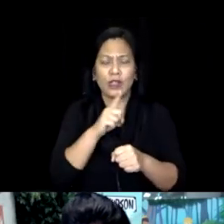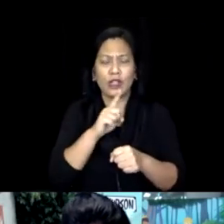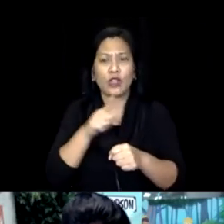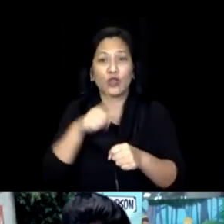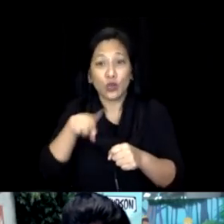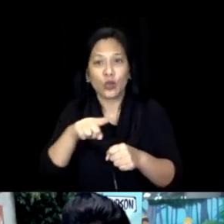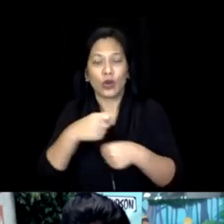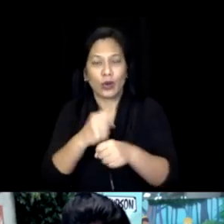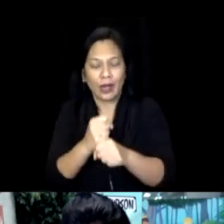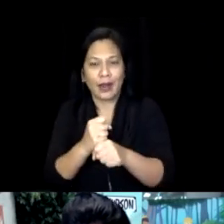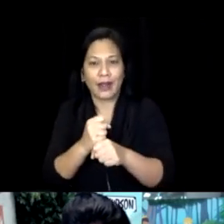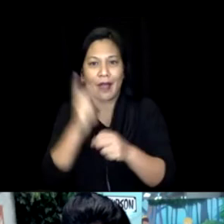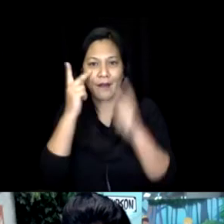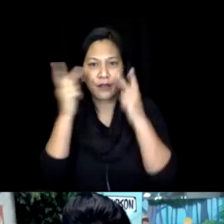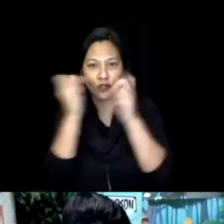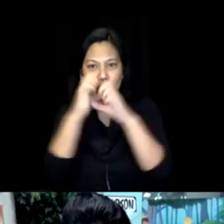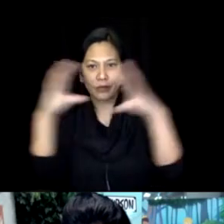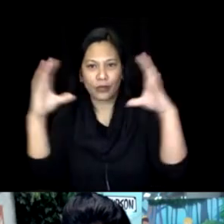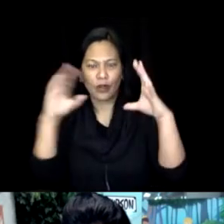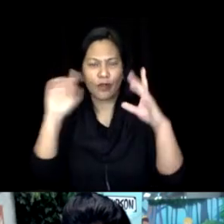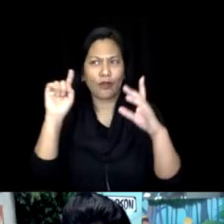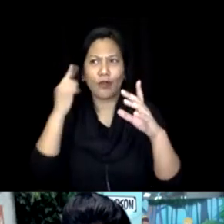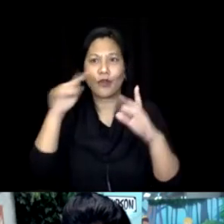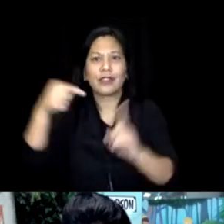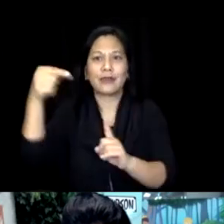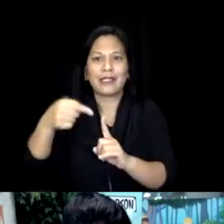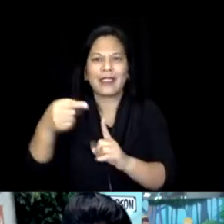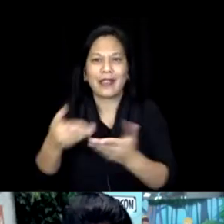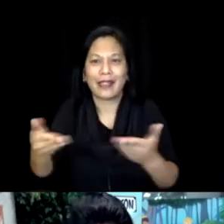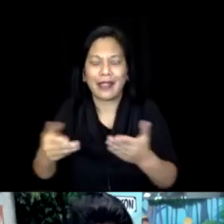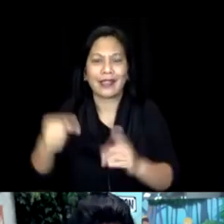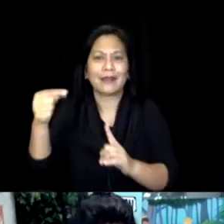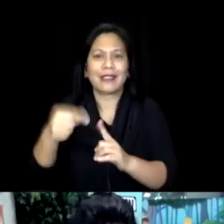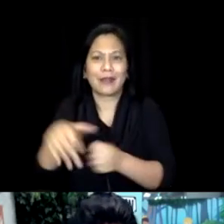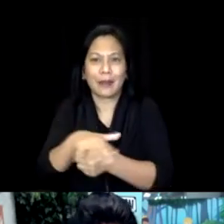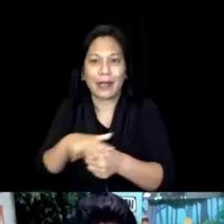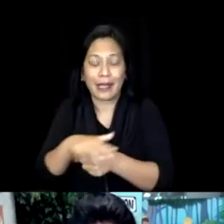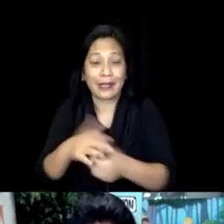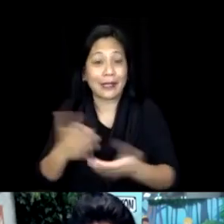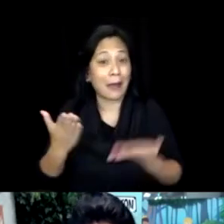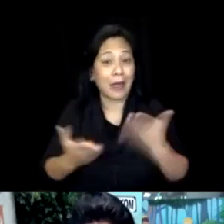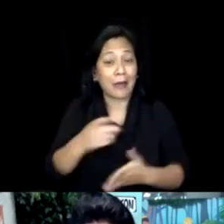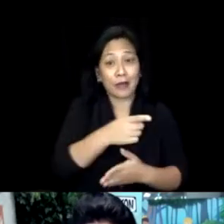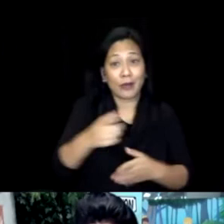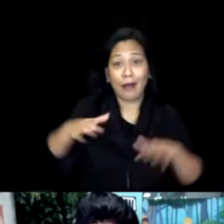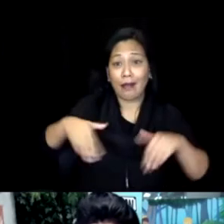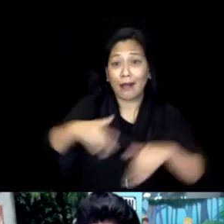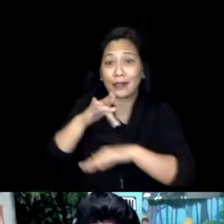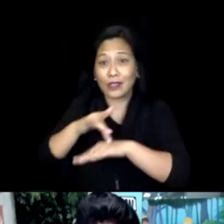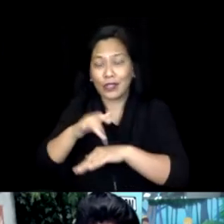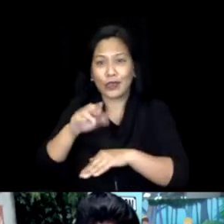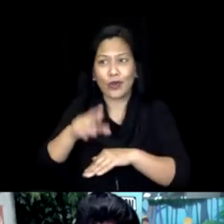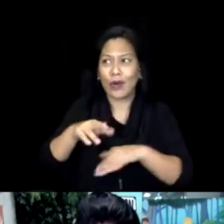or a vision of, you know, a place you haven't been to, but that you're creating culture out of that because